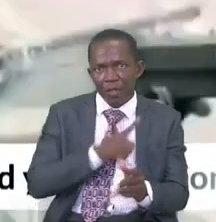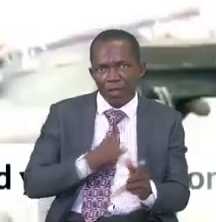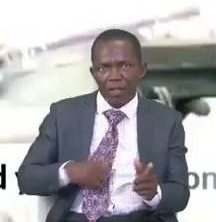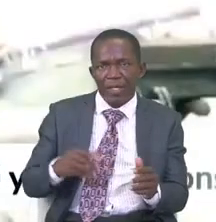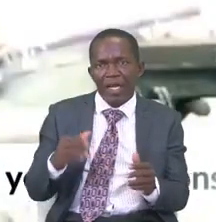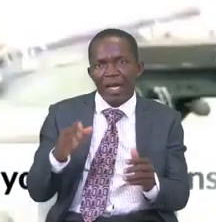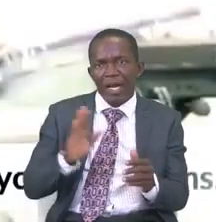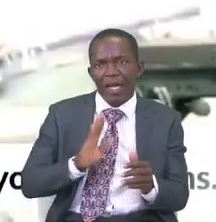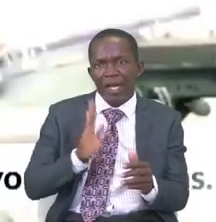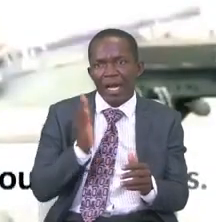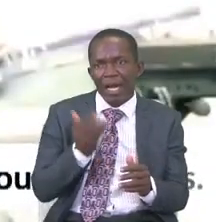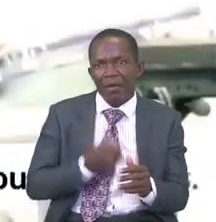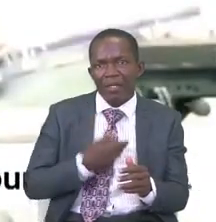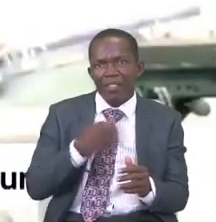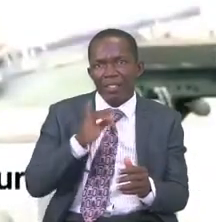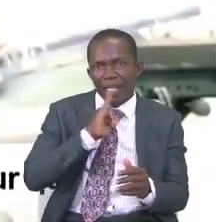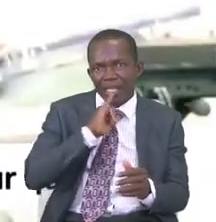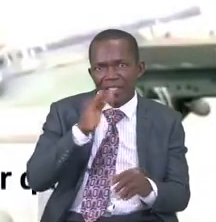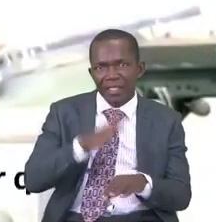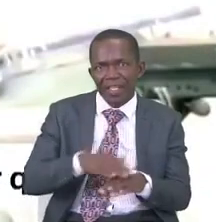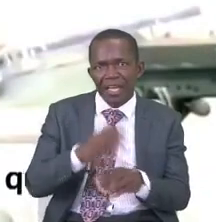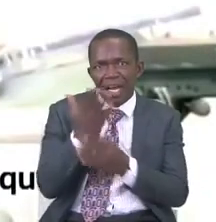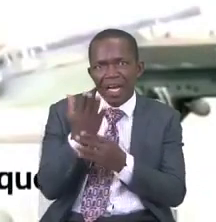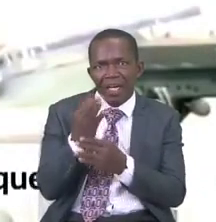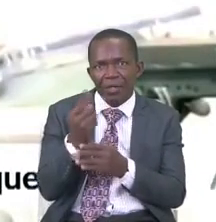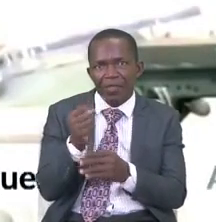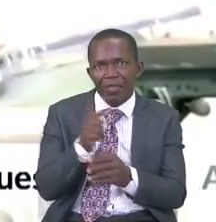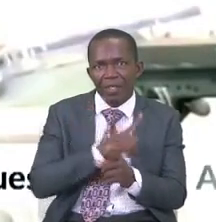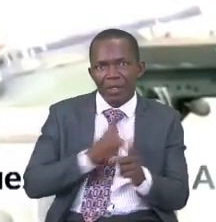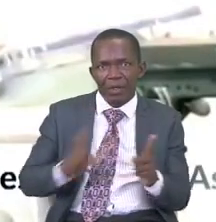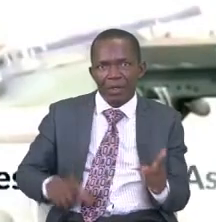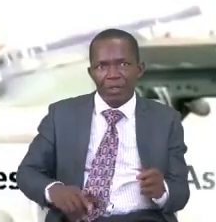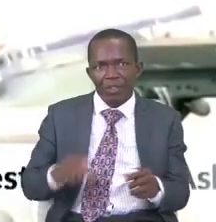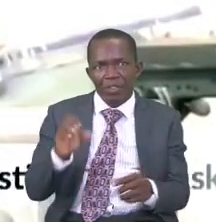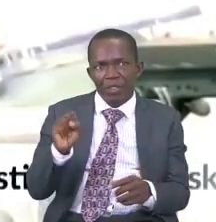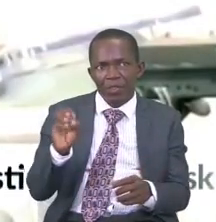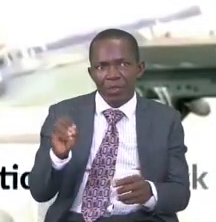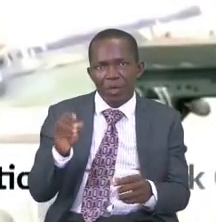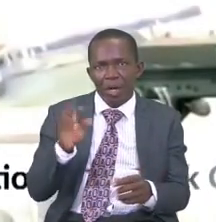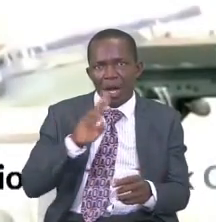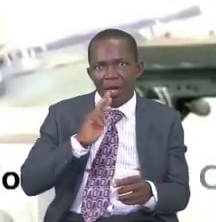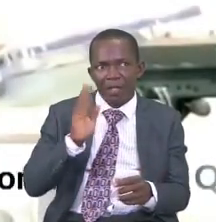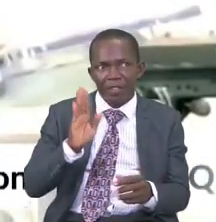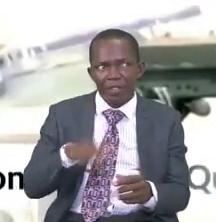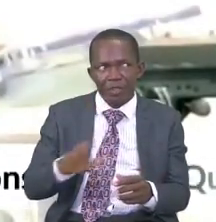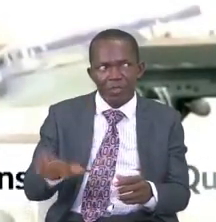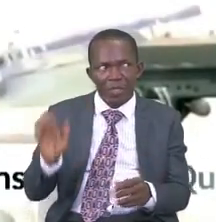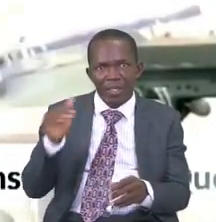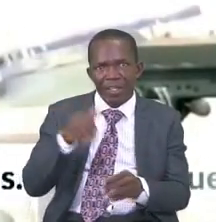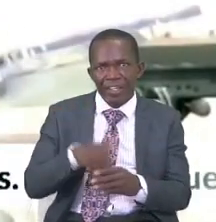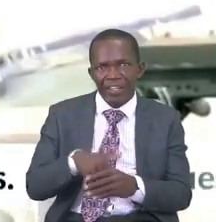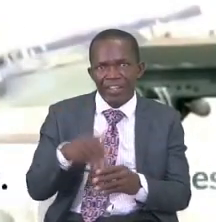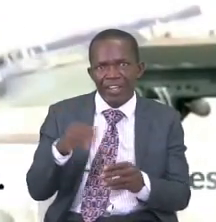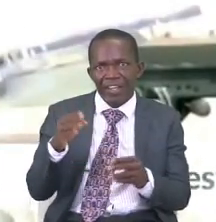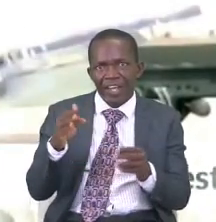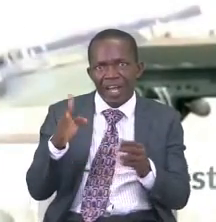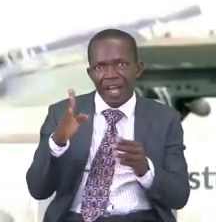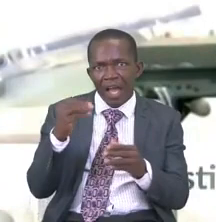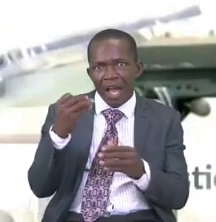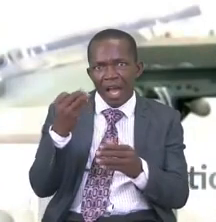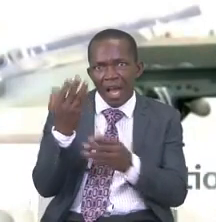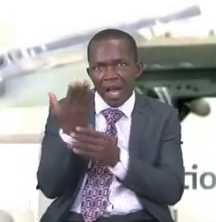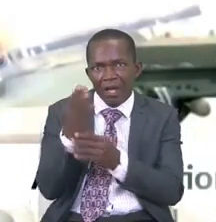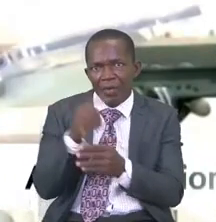are in the hands of a mighty man, so are the children of thy youth. These men